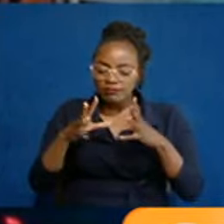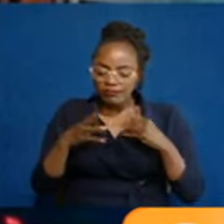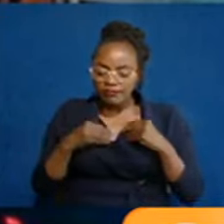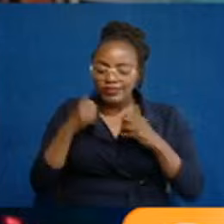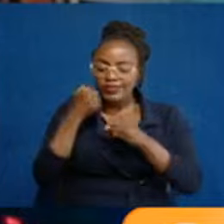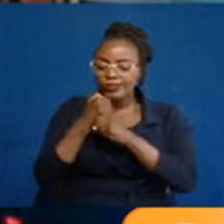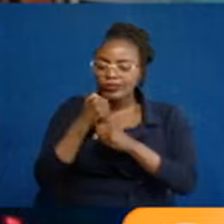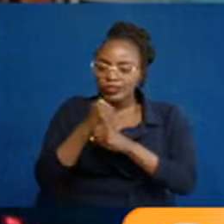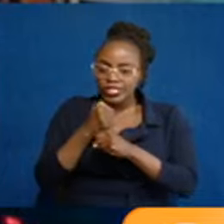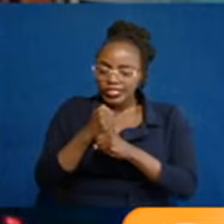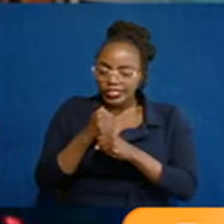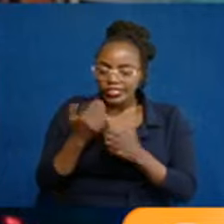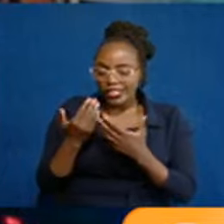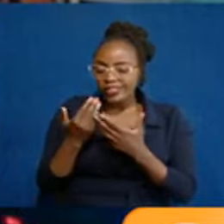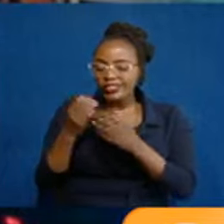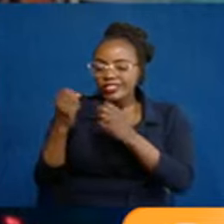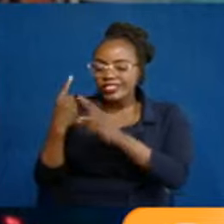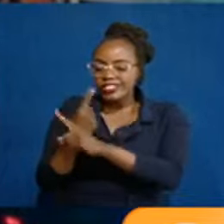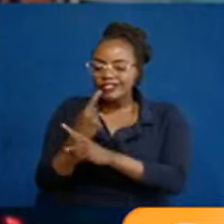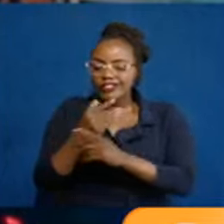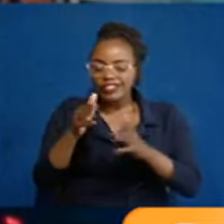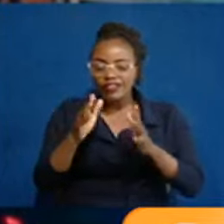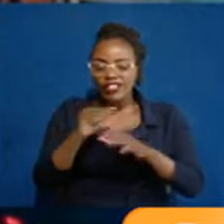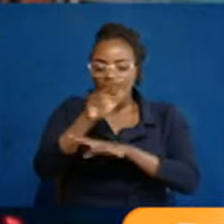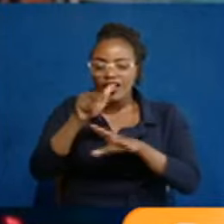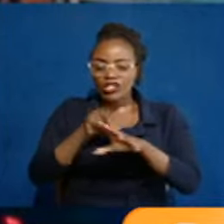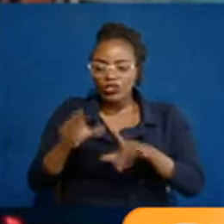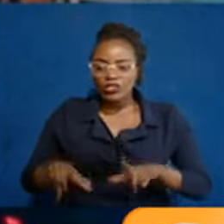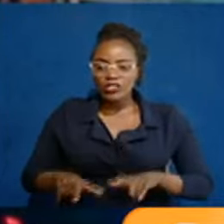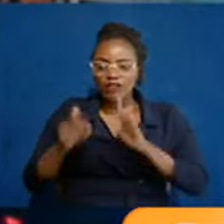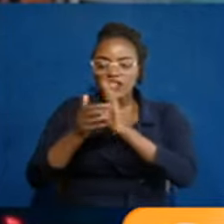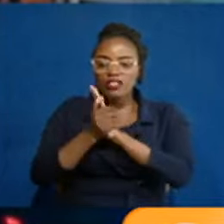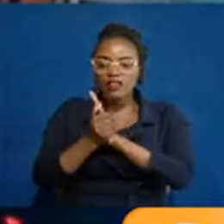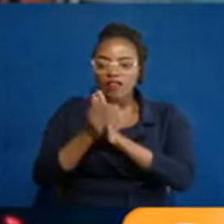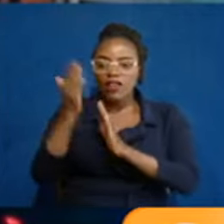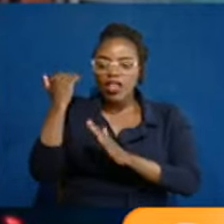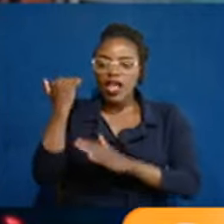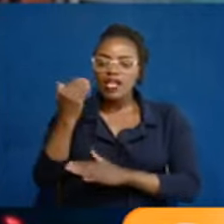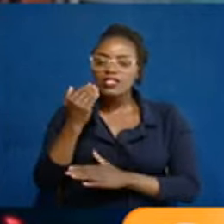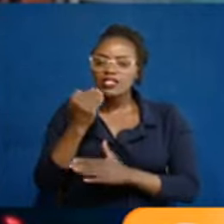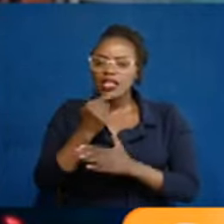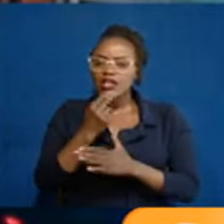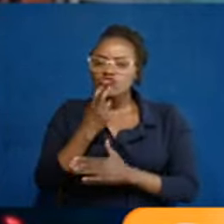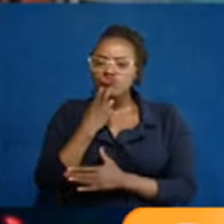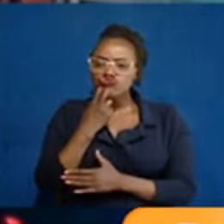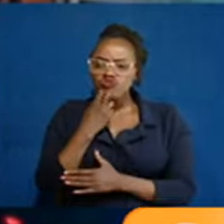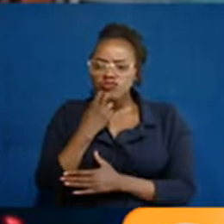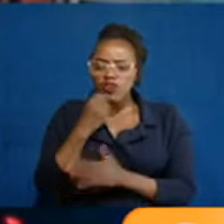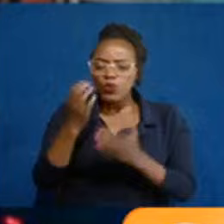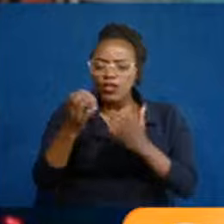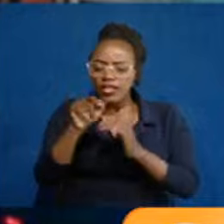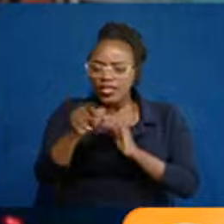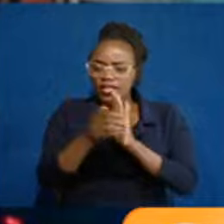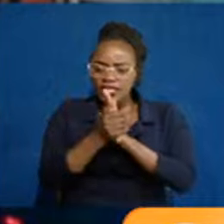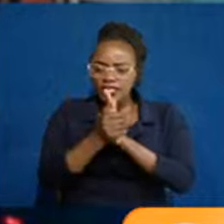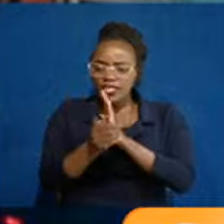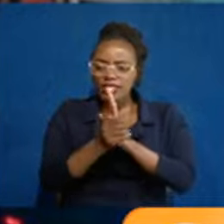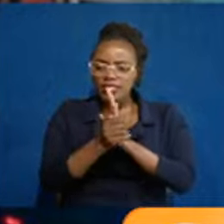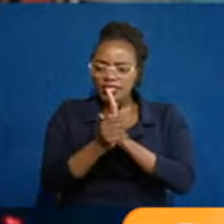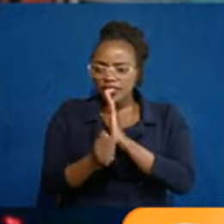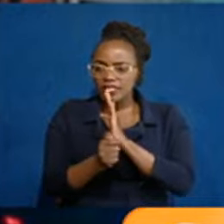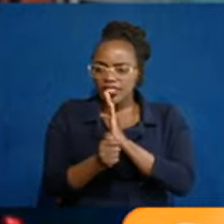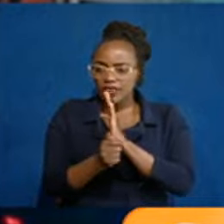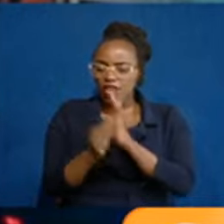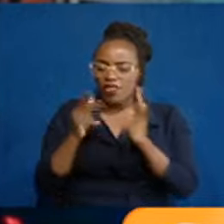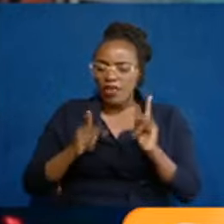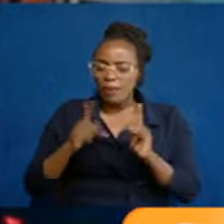as a national survival skill. You see, this last Tuesday, we all needed that skill. For those